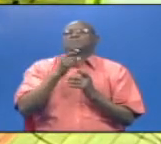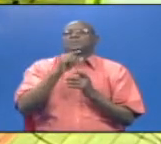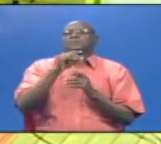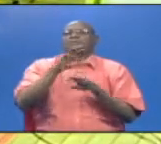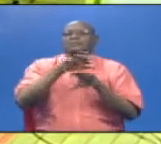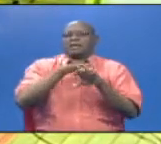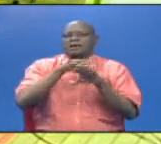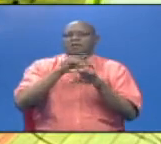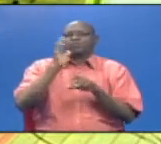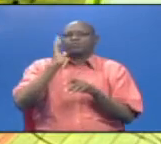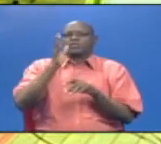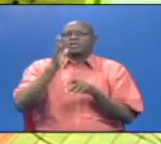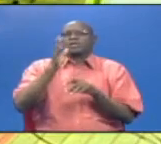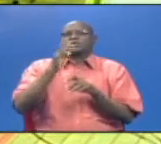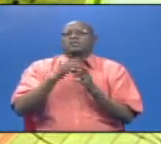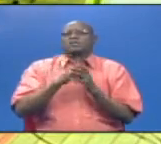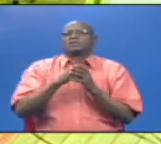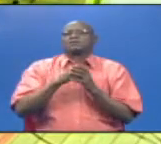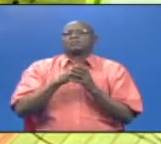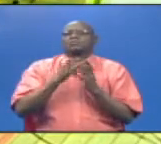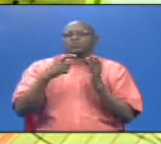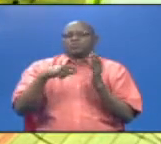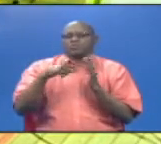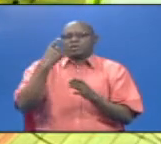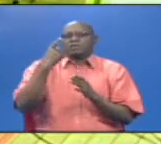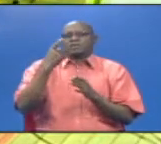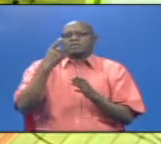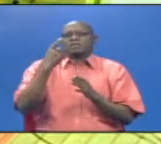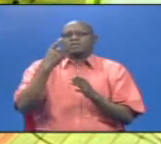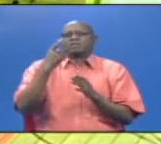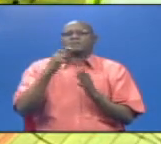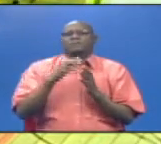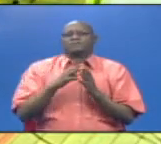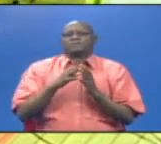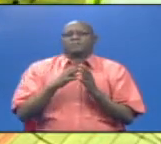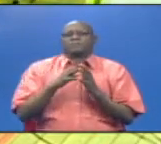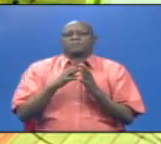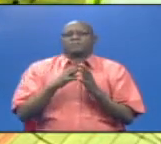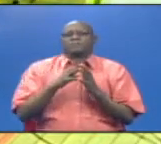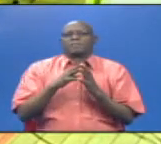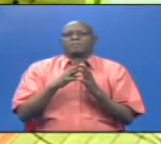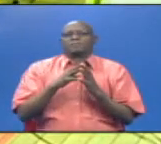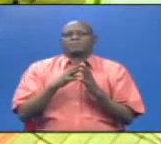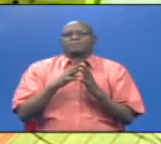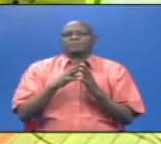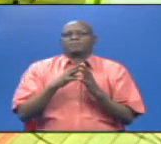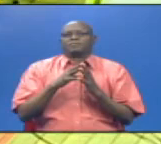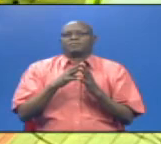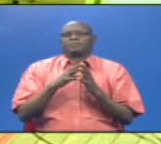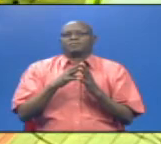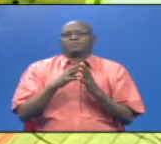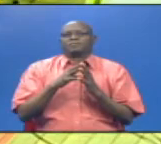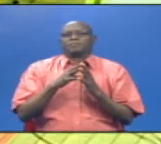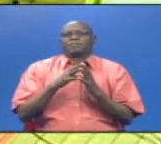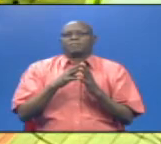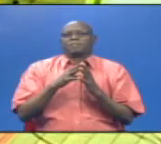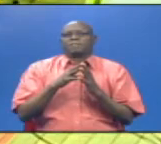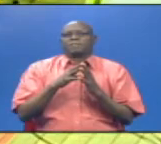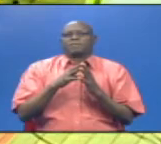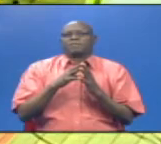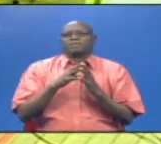Nairobi governor-elect. I imagine that is still in the pipeline, but given both sides come from different,